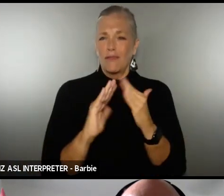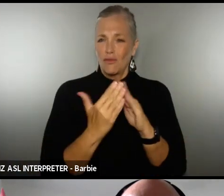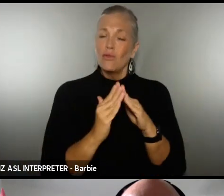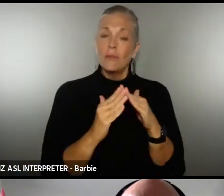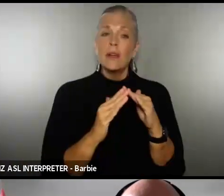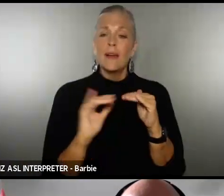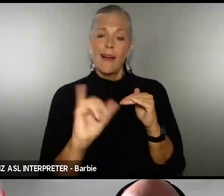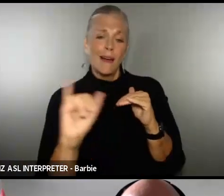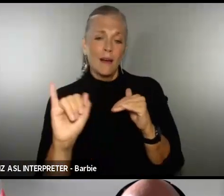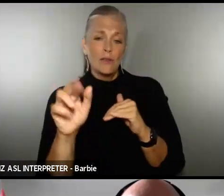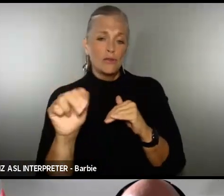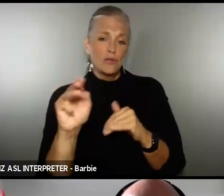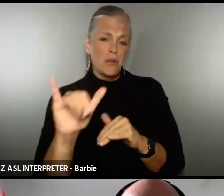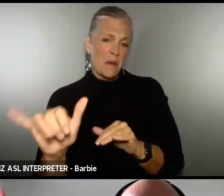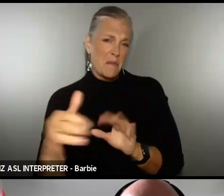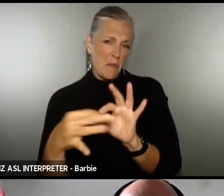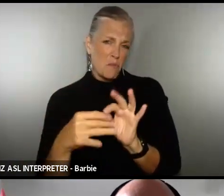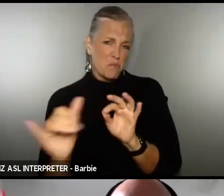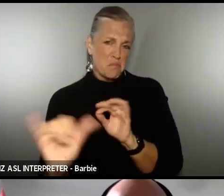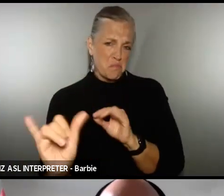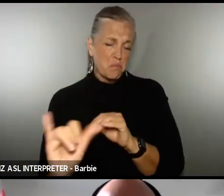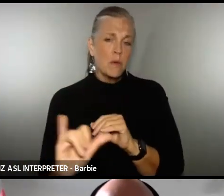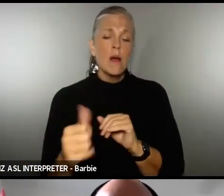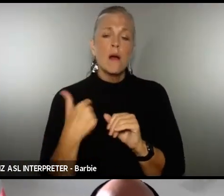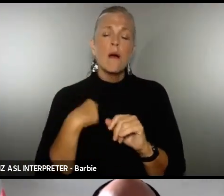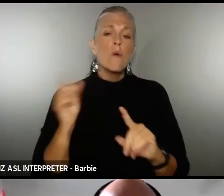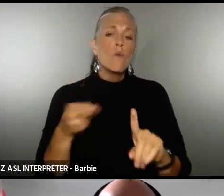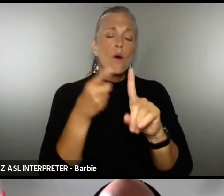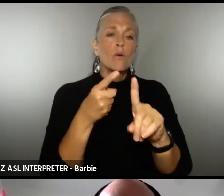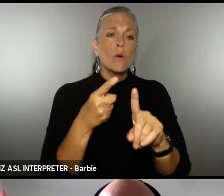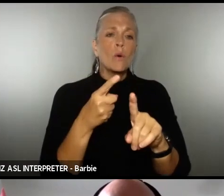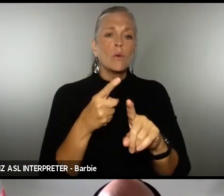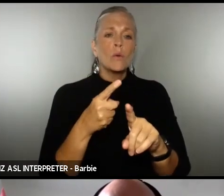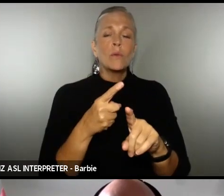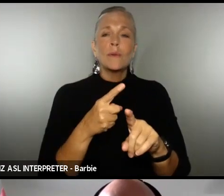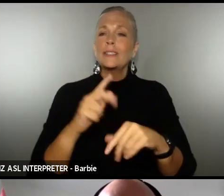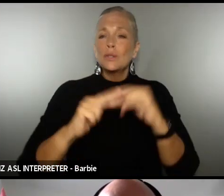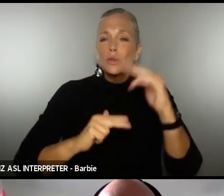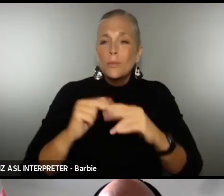could speak to this, one of our goals is to build into the American canon